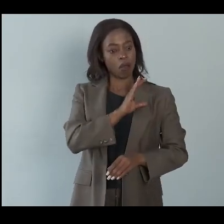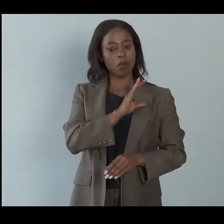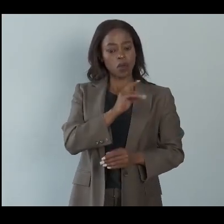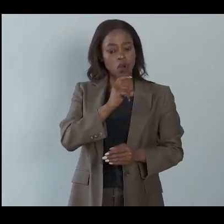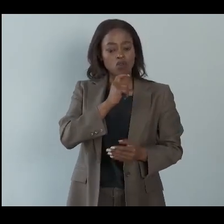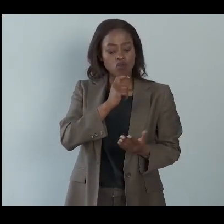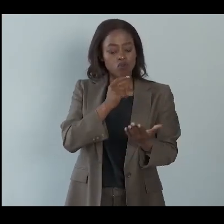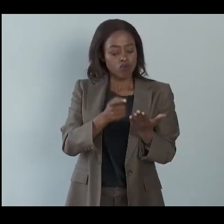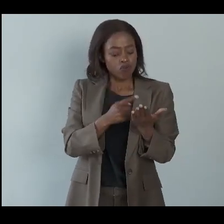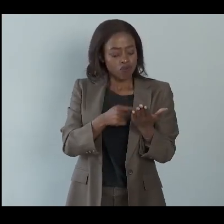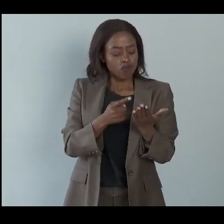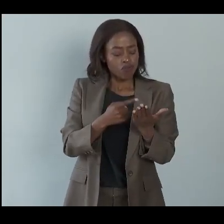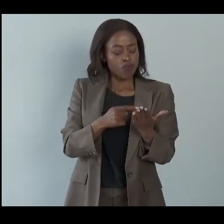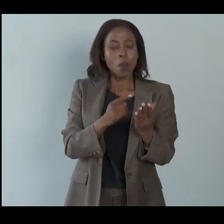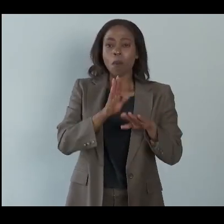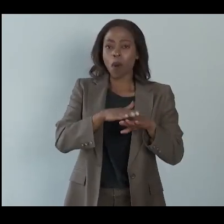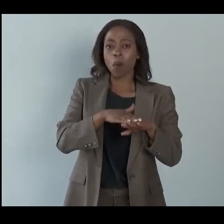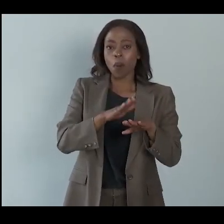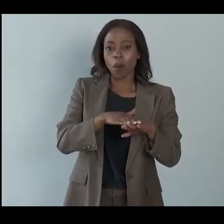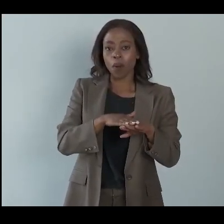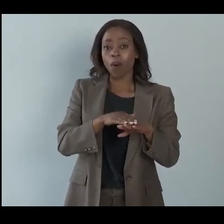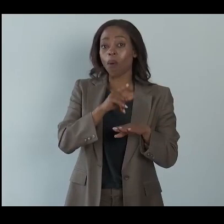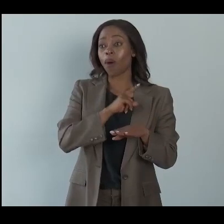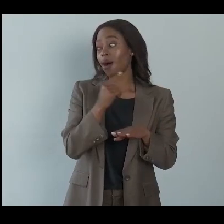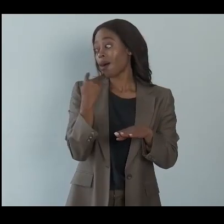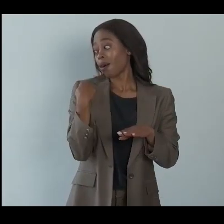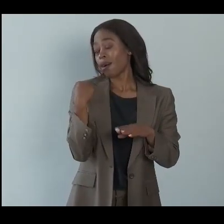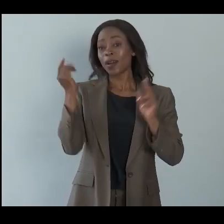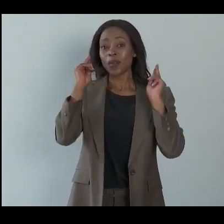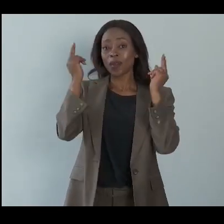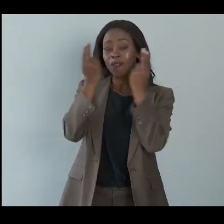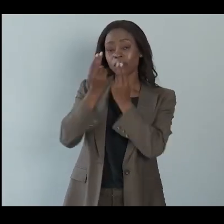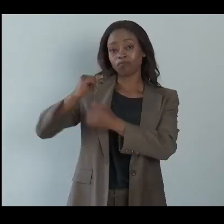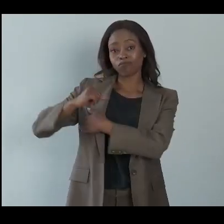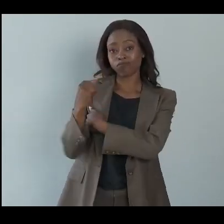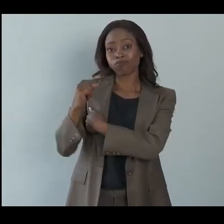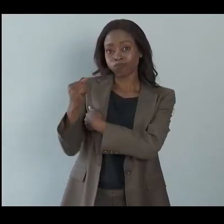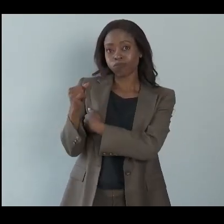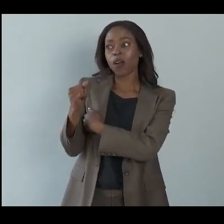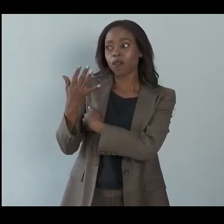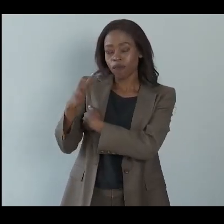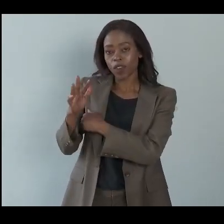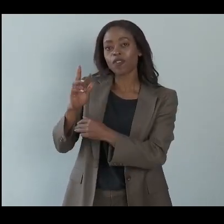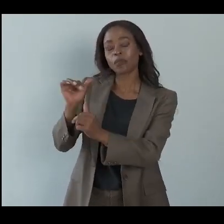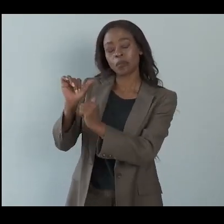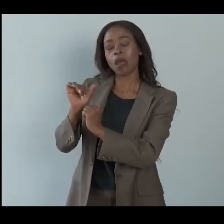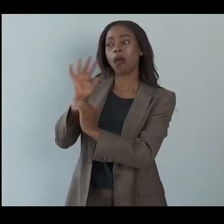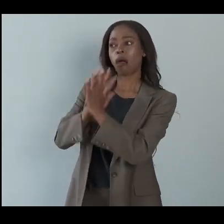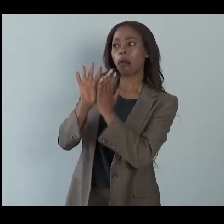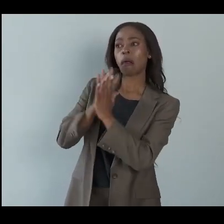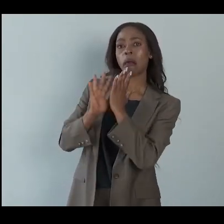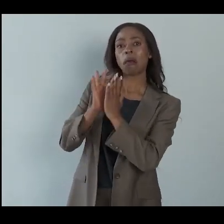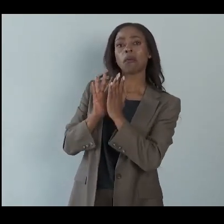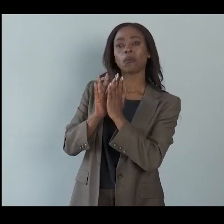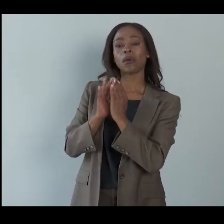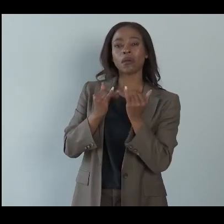partner. This is evidenced by our recent win with the University of Stellenbosch, as an example. This trend will benefit our